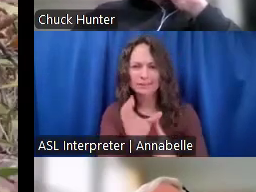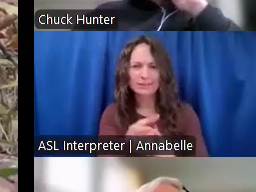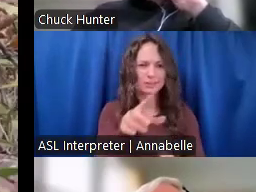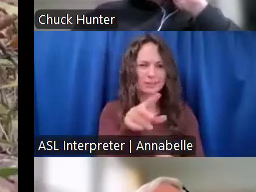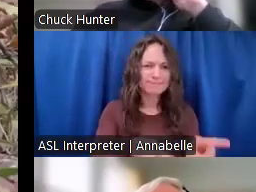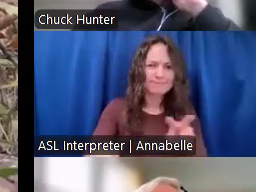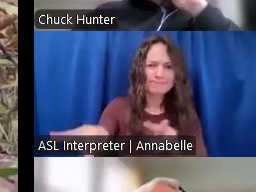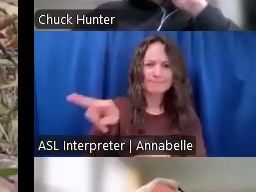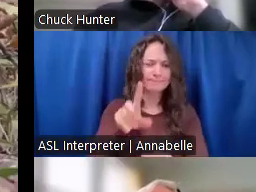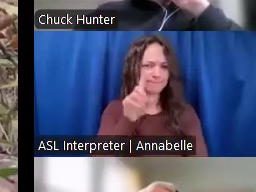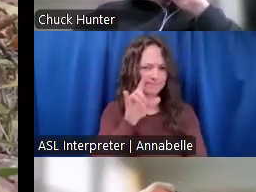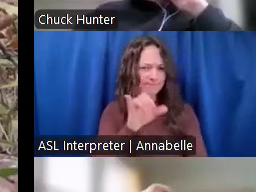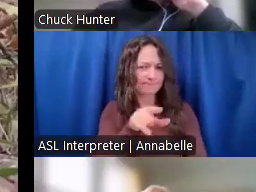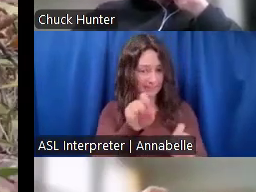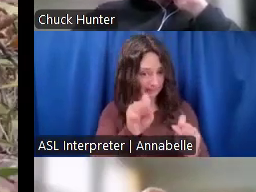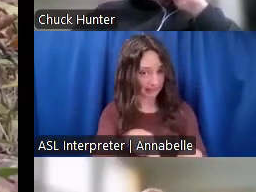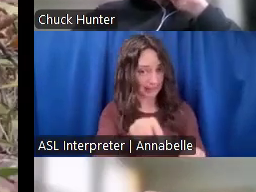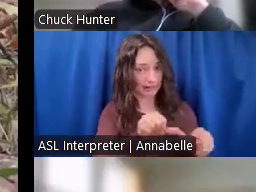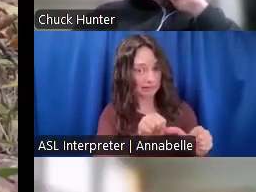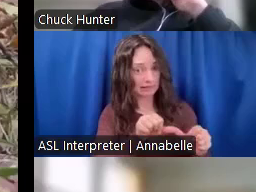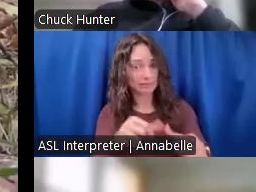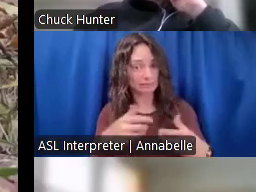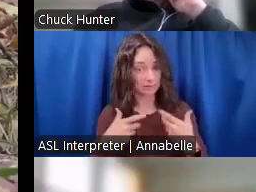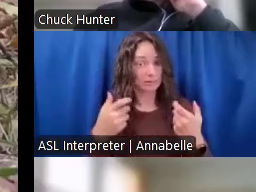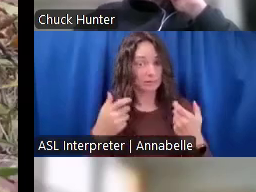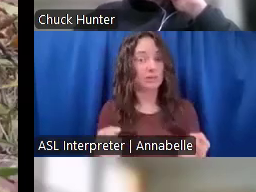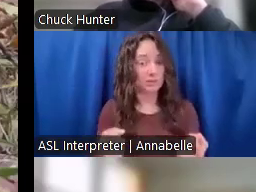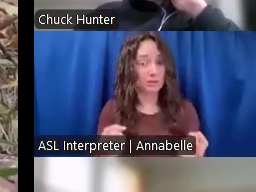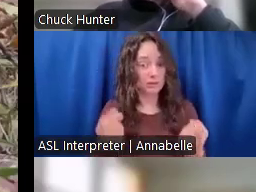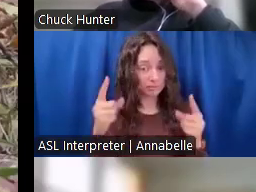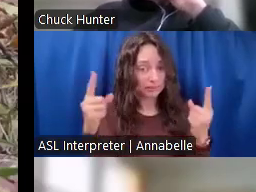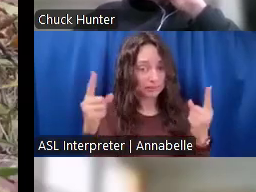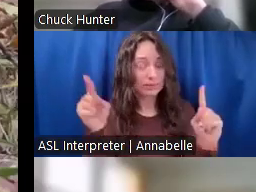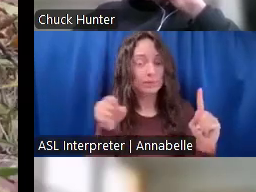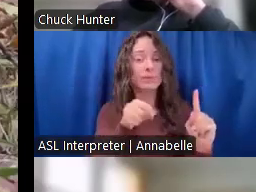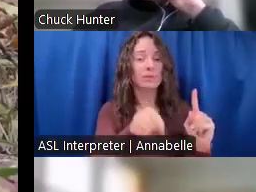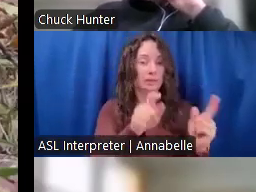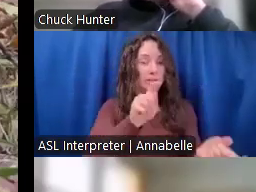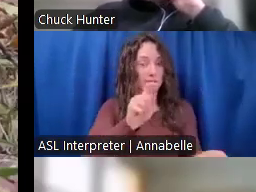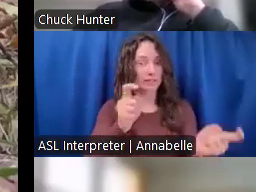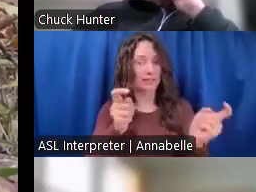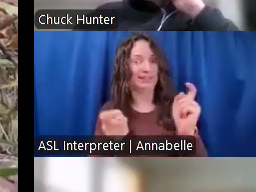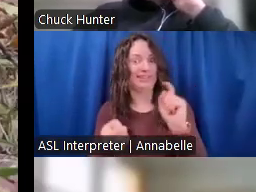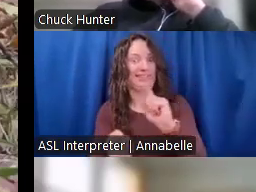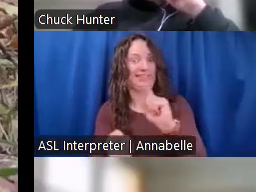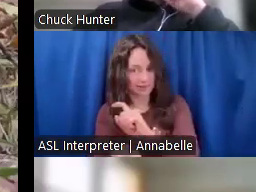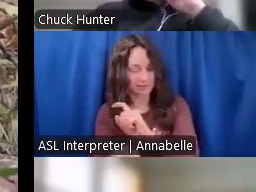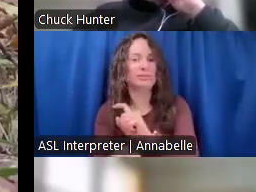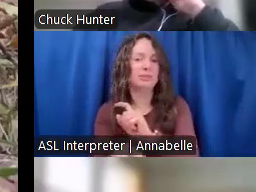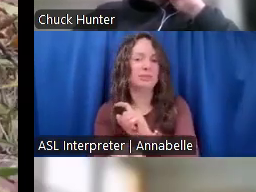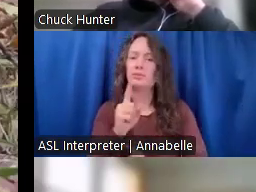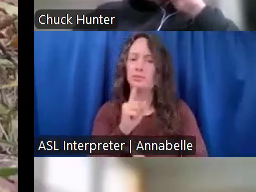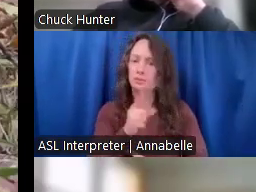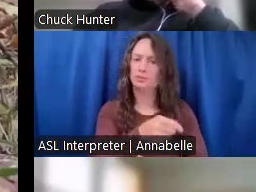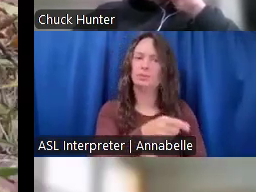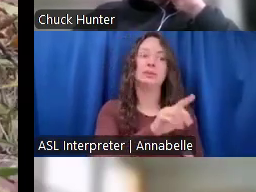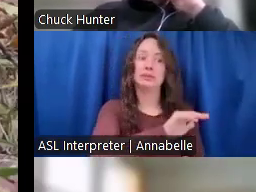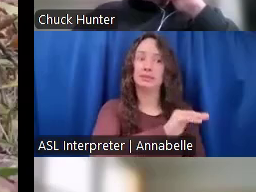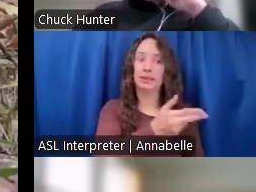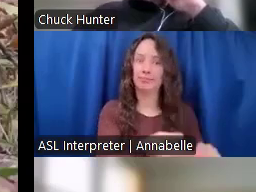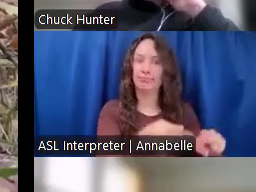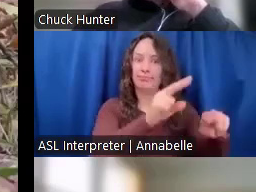to recover and rebound successfully, evolve with these increases in mortality and these changes in